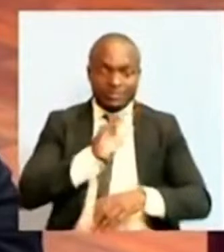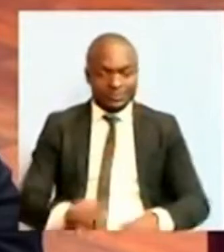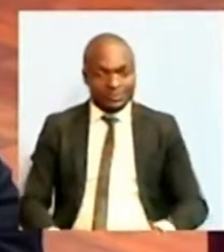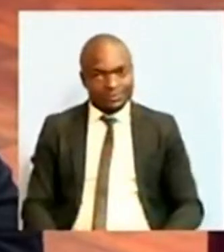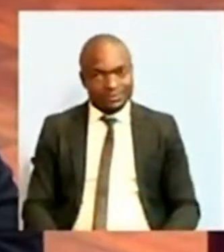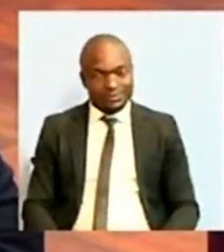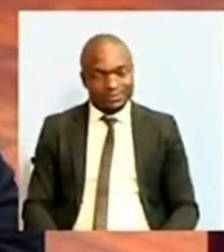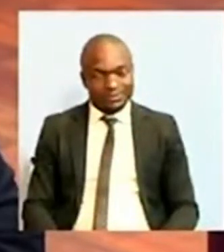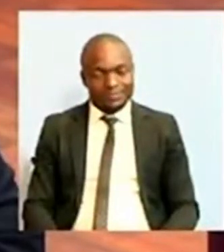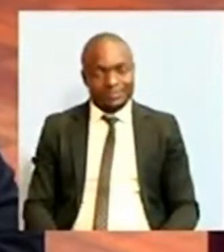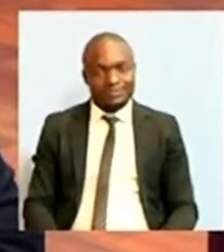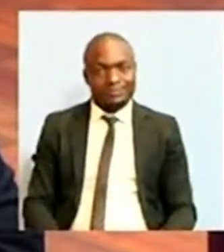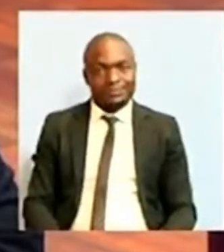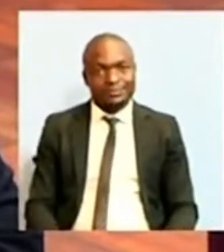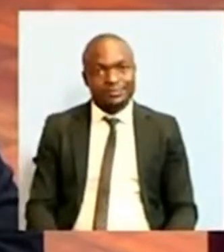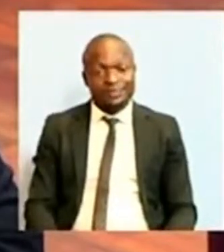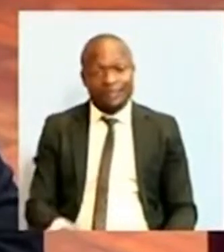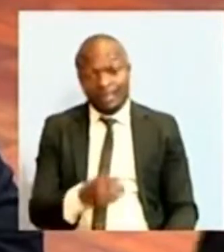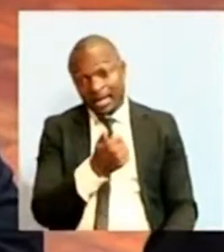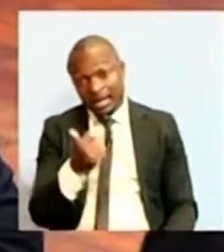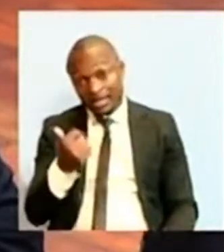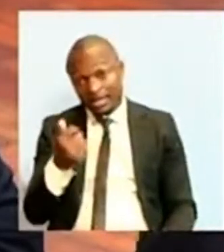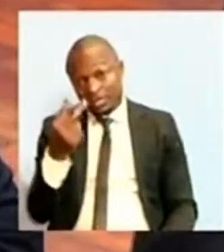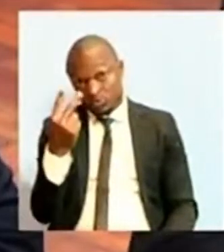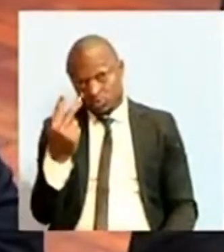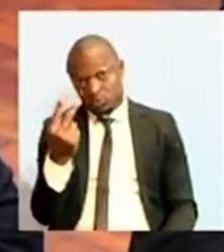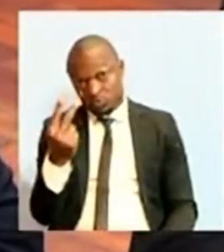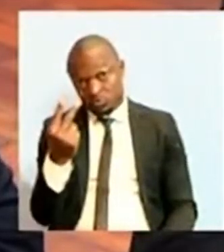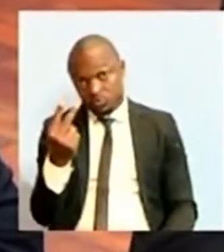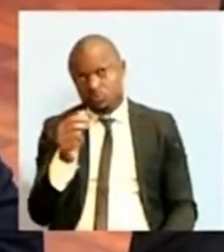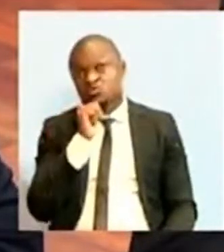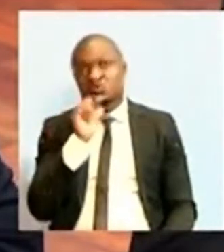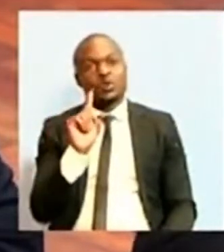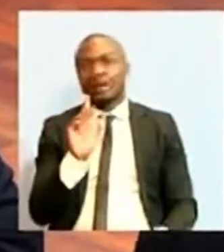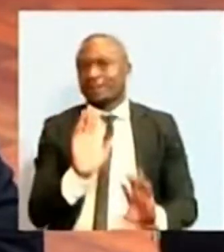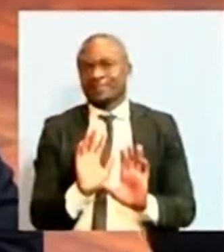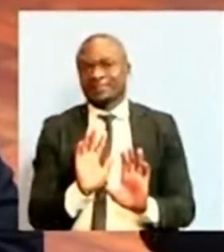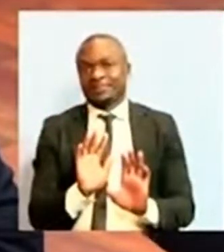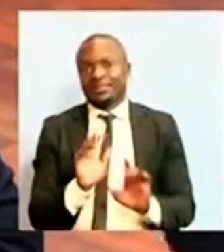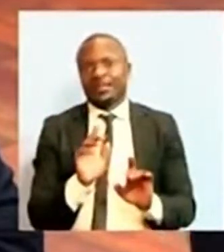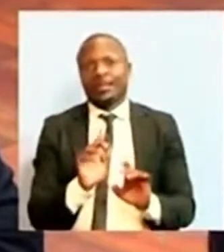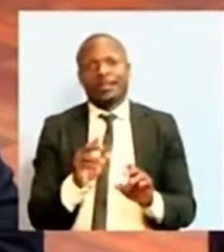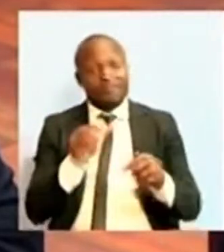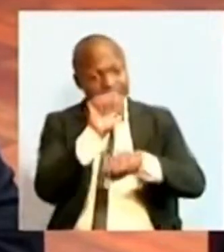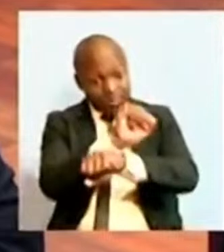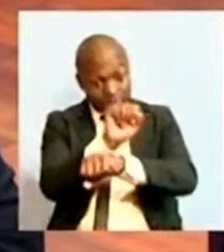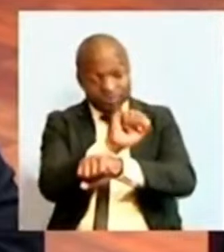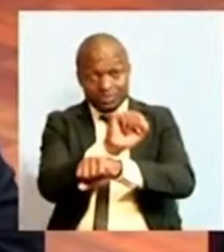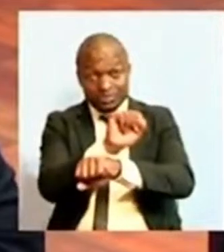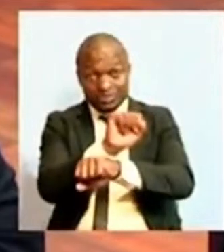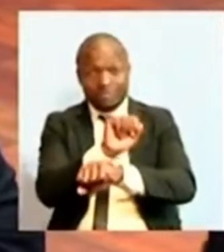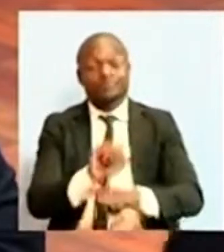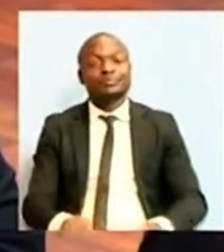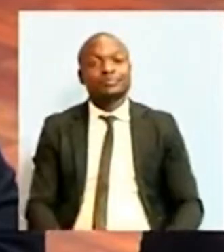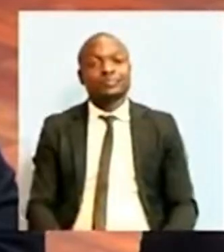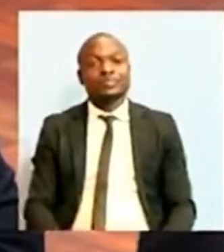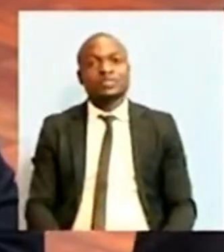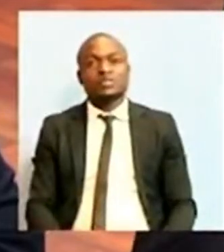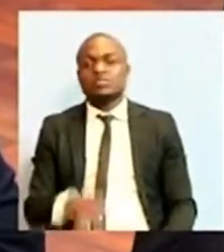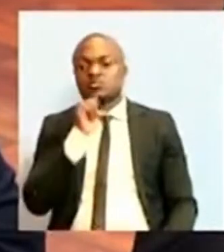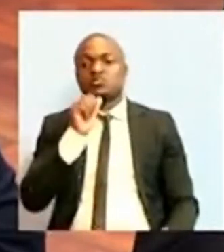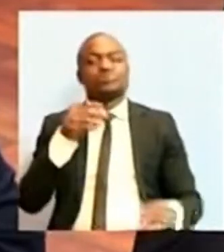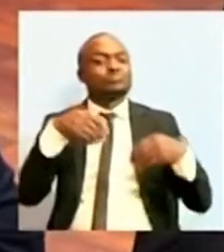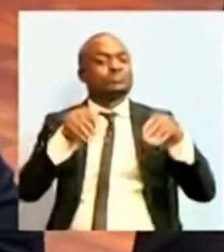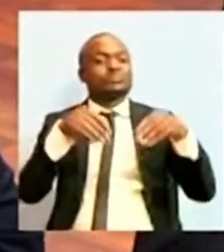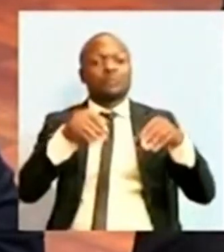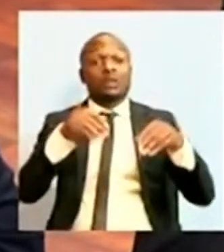and the remaining 2 and not 1 vehicles were not